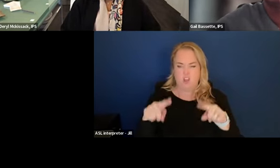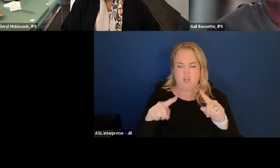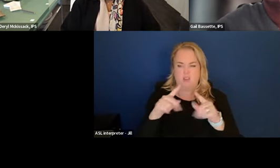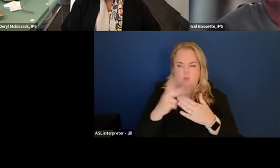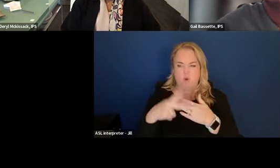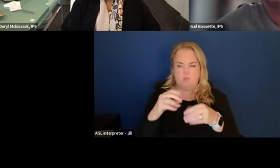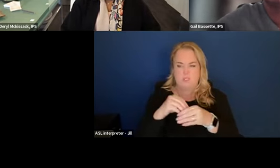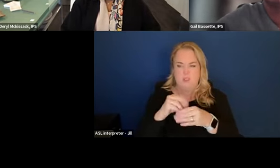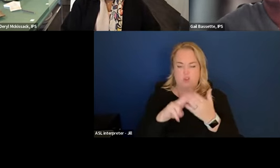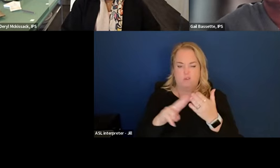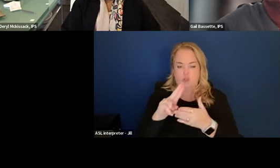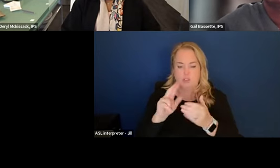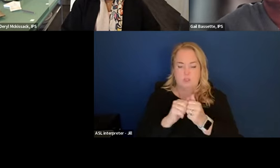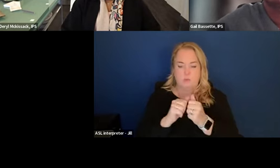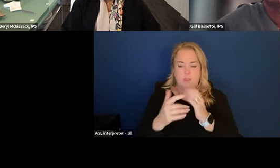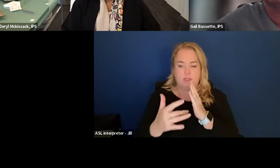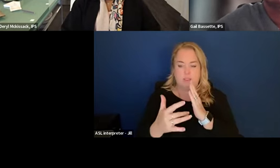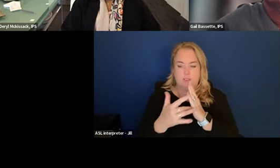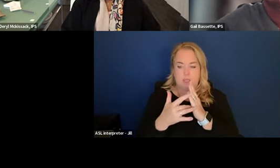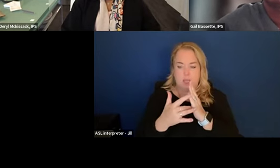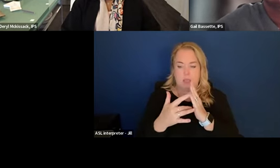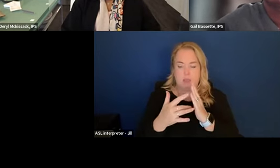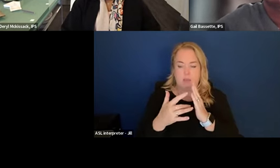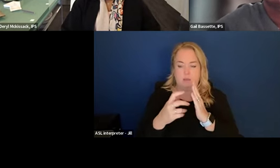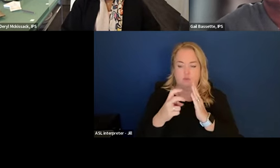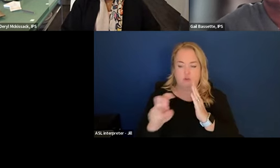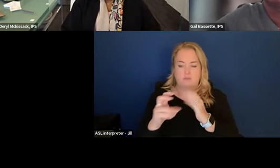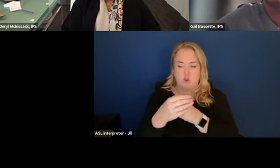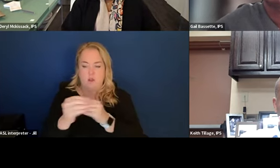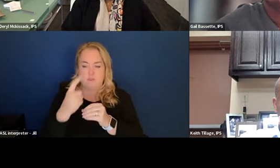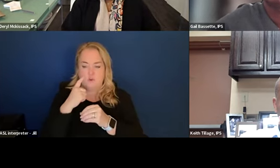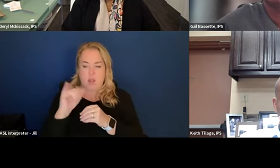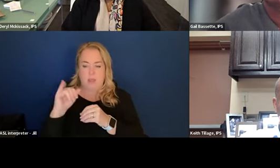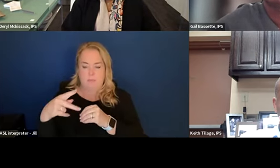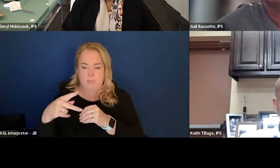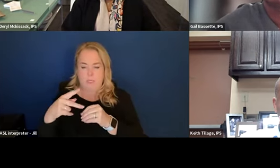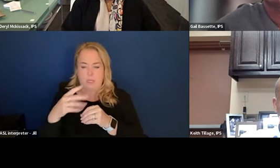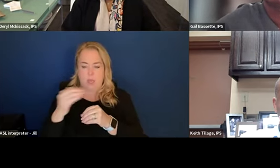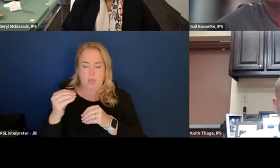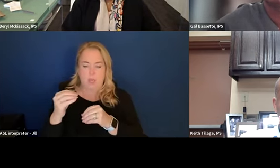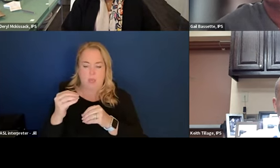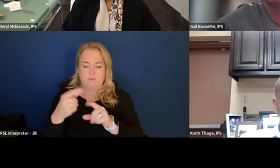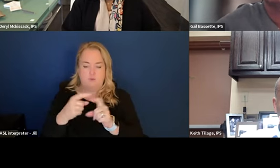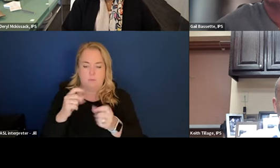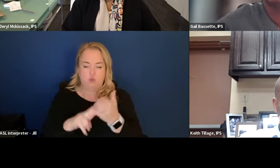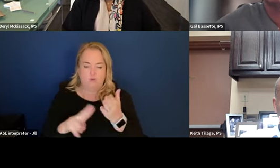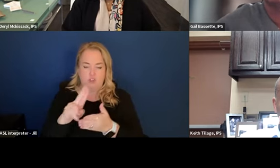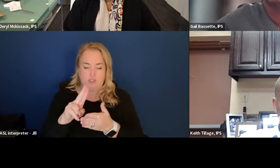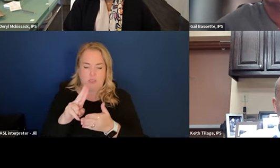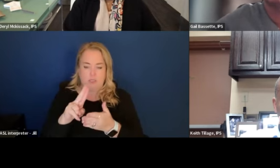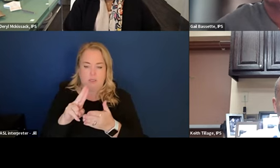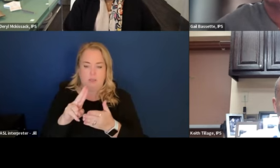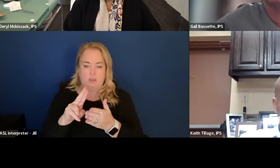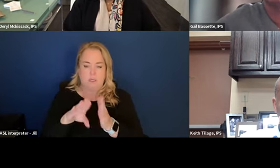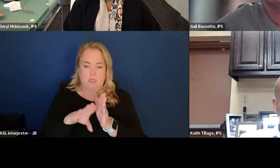universities, tech transfer offices for IP coming out of the intellectual property coming out of the universities, the university